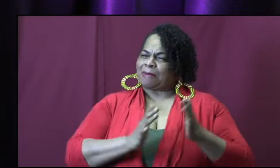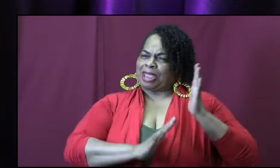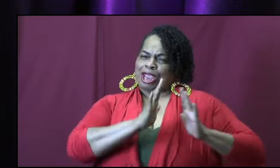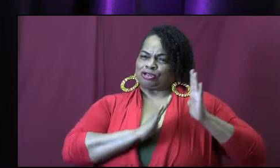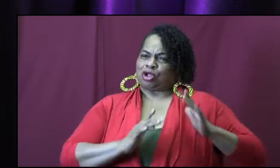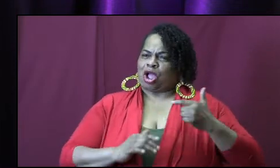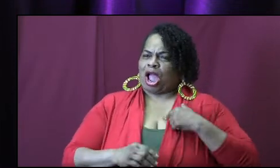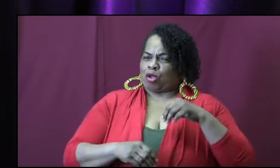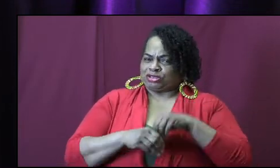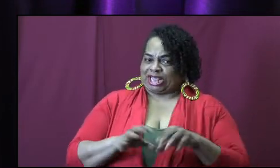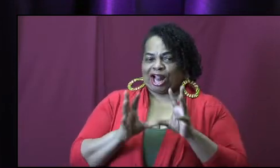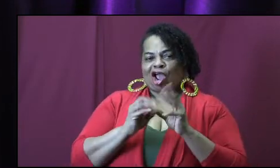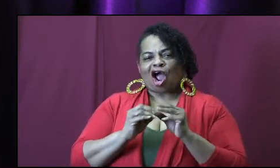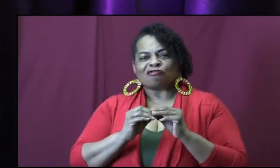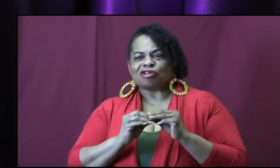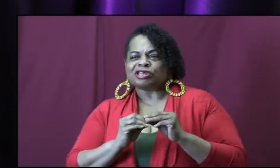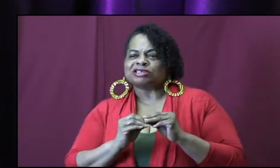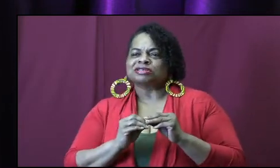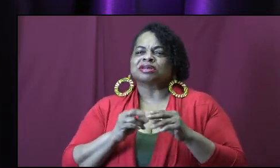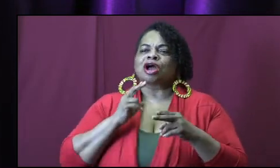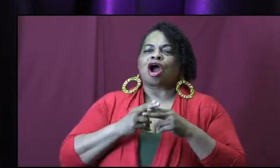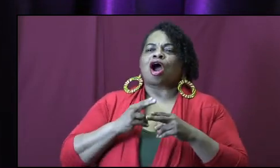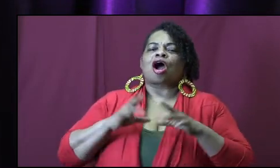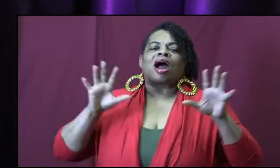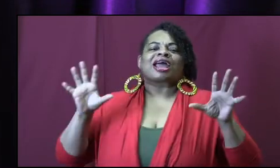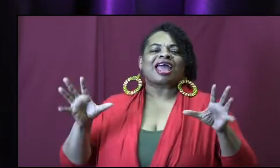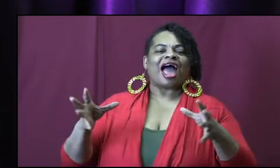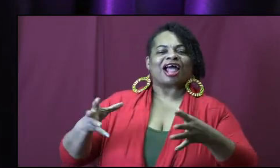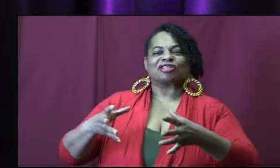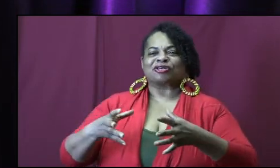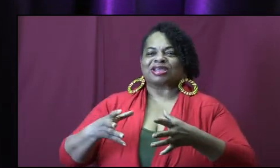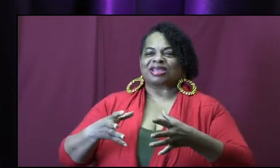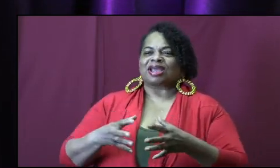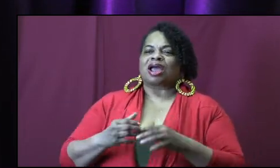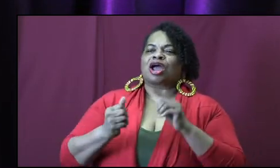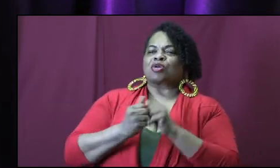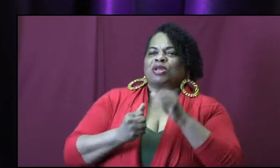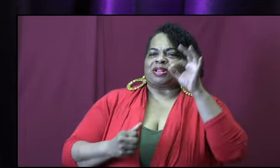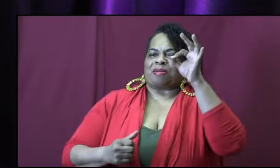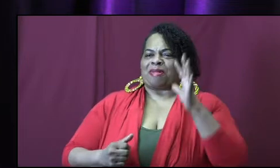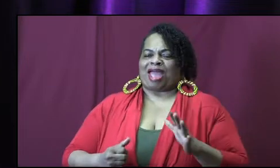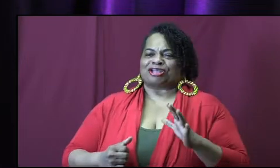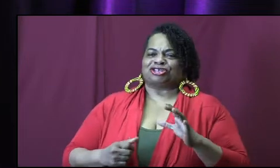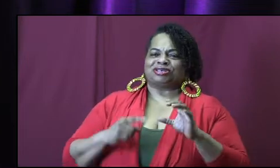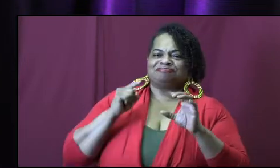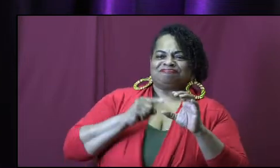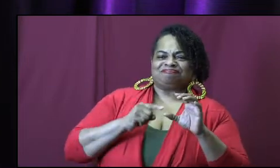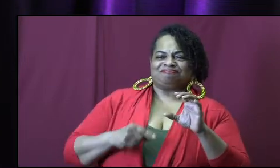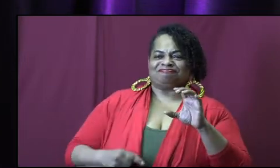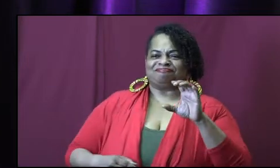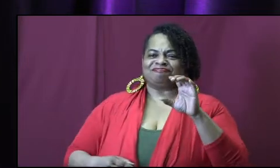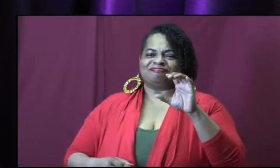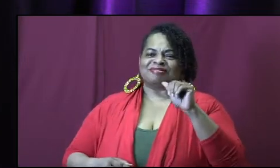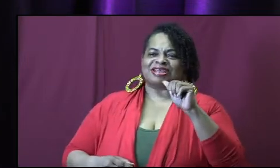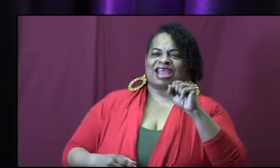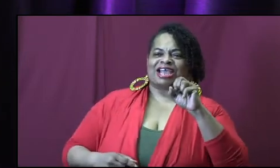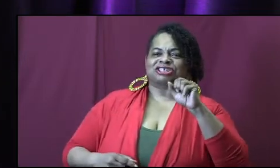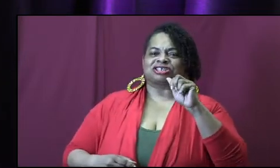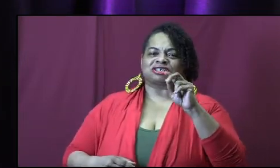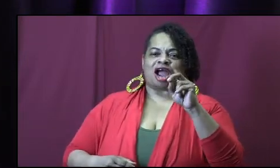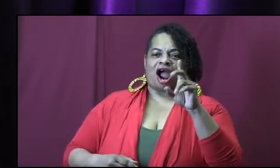conference called The Gathering with Pastor Cassandra Elliott, and she'd introduced me